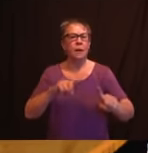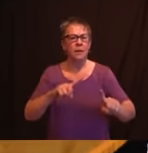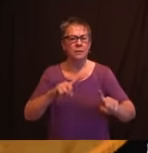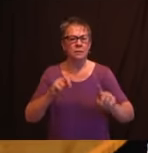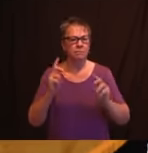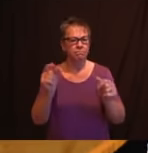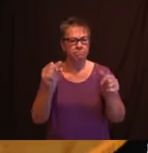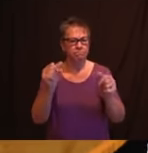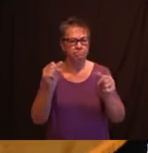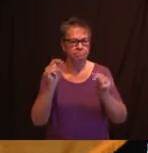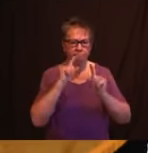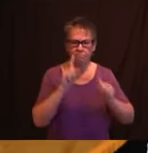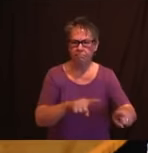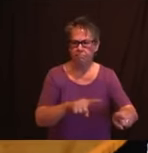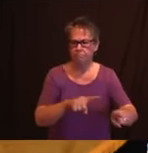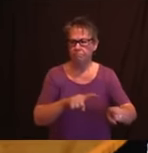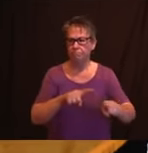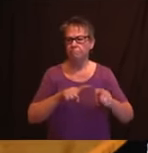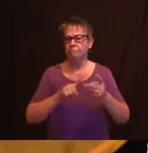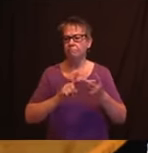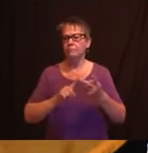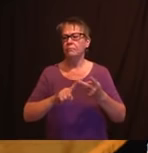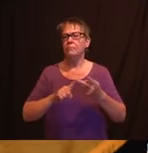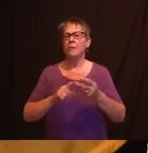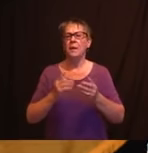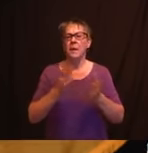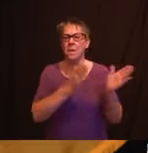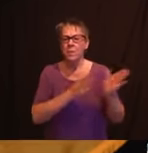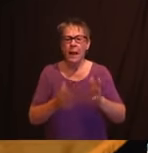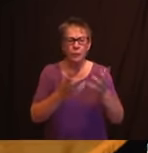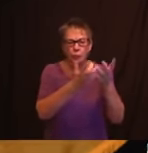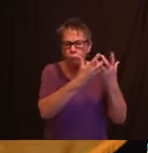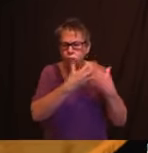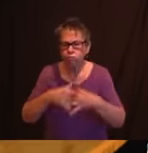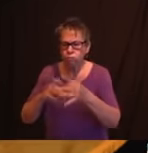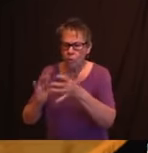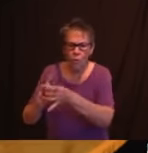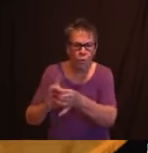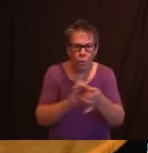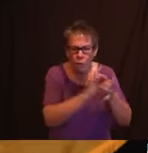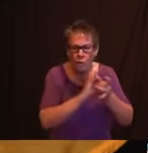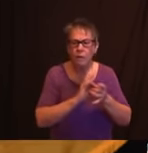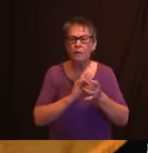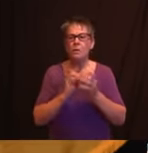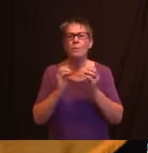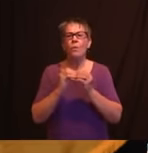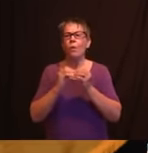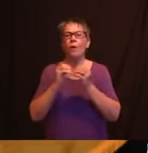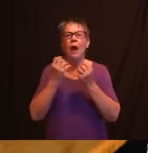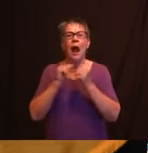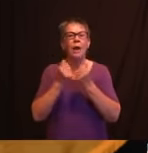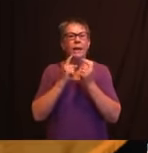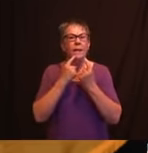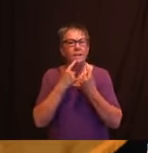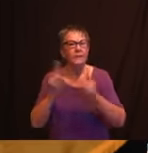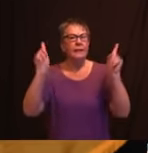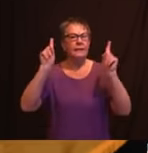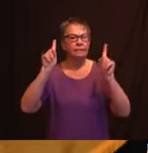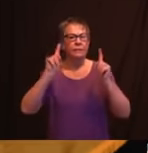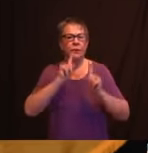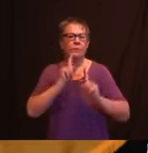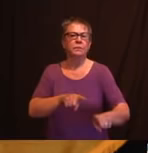plan, coordinate, and execute effective responses to emergency situations and potential